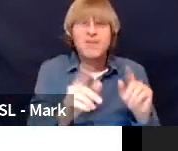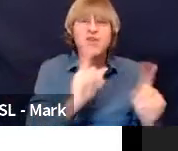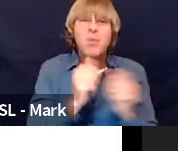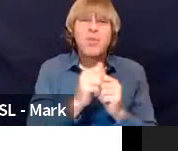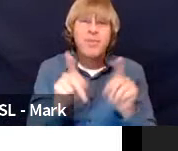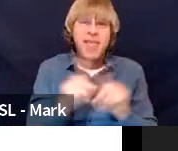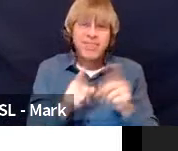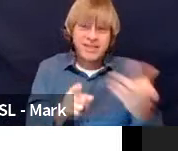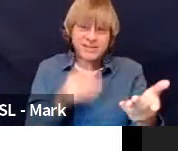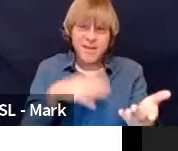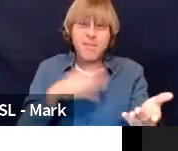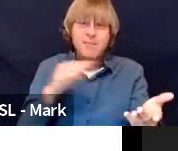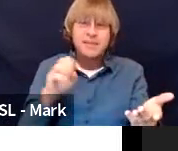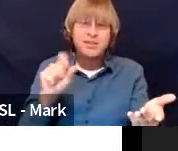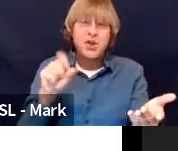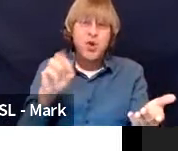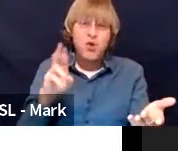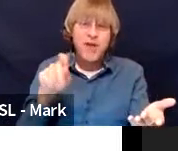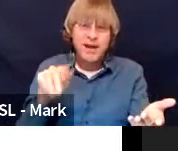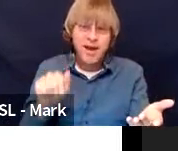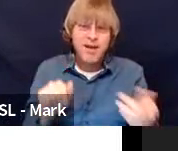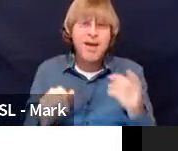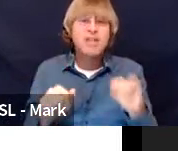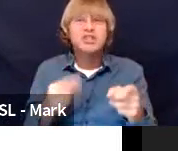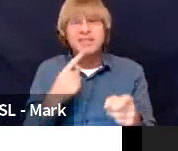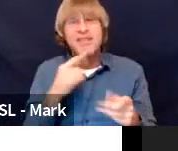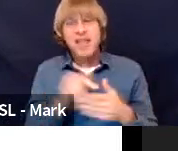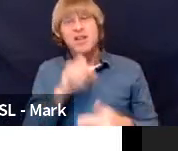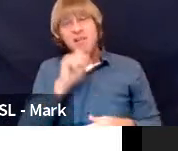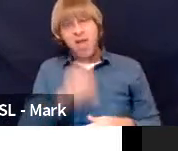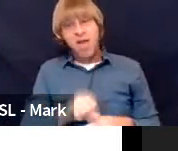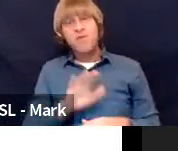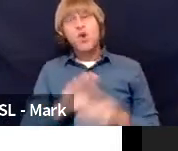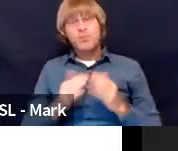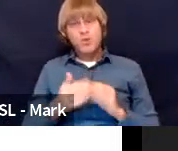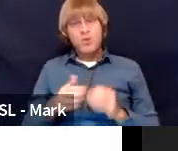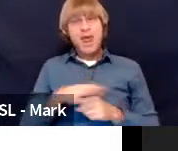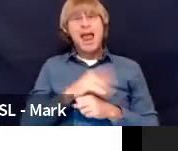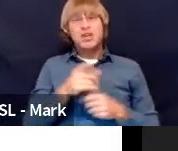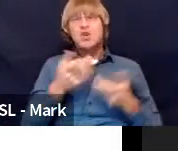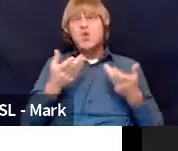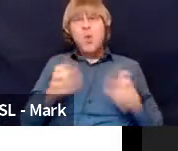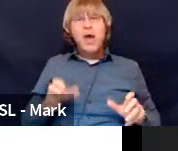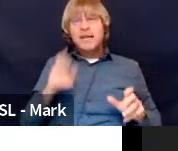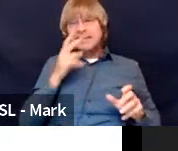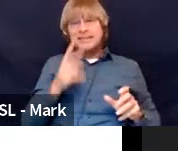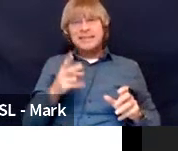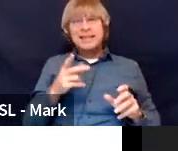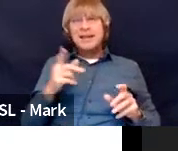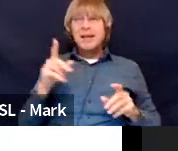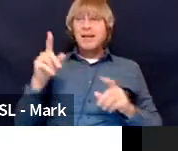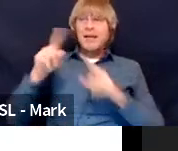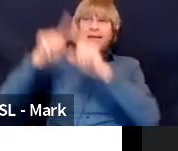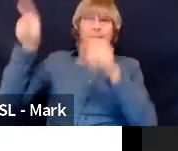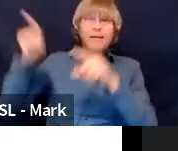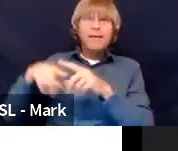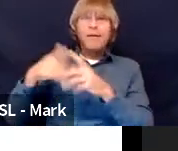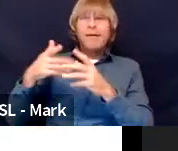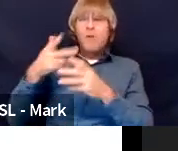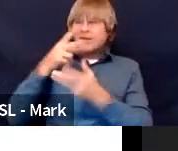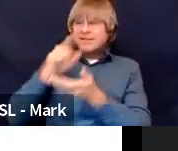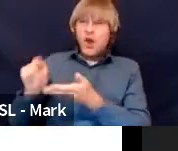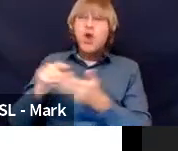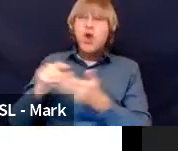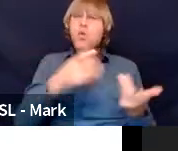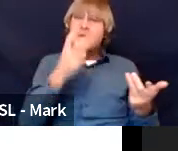Ms. Loretta here, who said that she loves her community and she did not want to see another mural. She did not want to see another garden. She